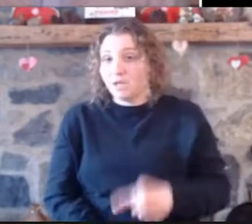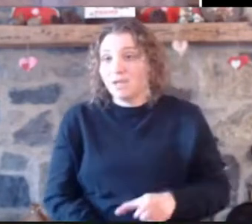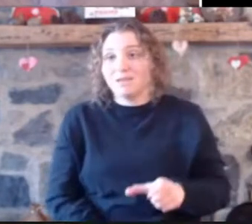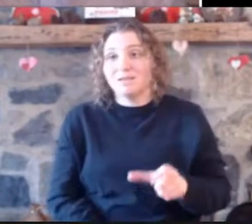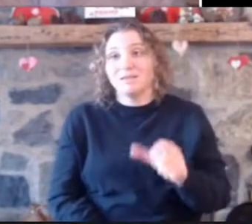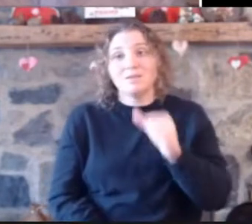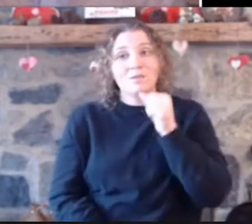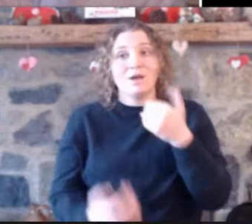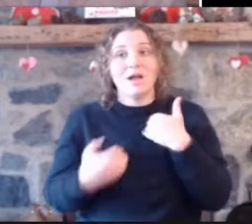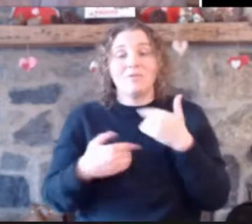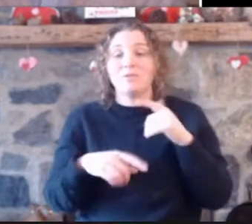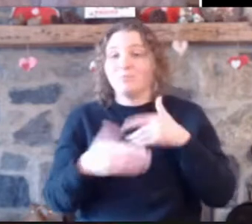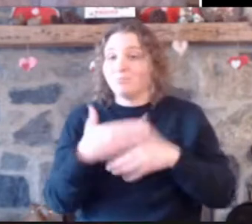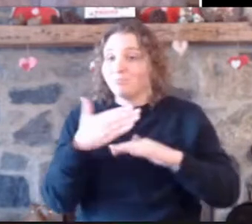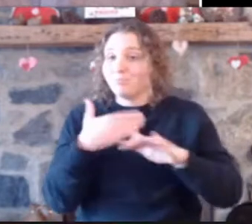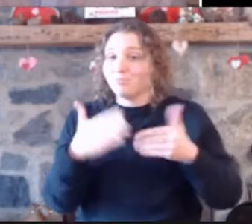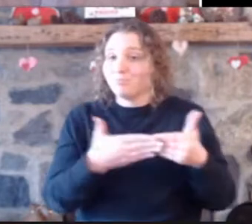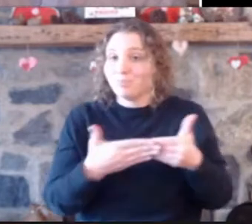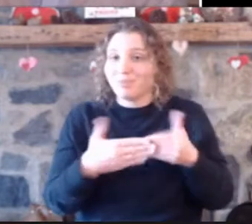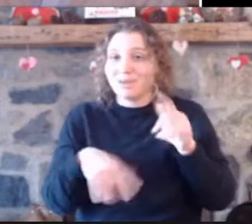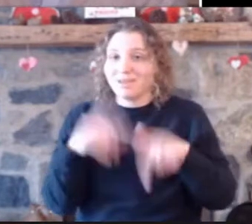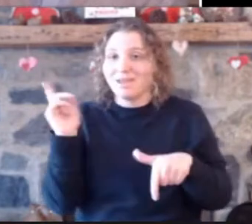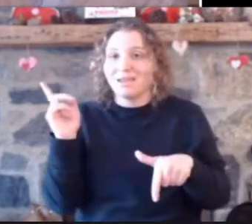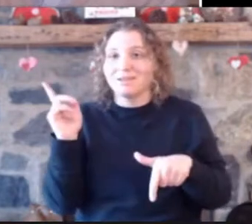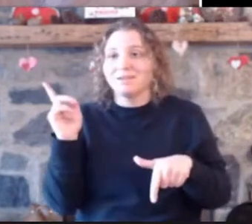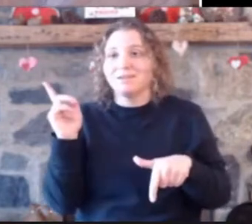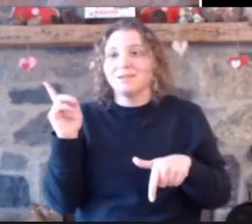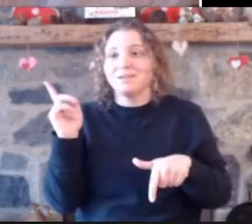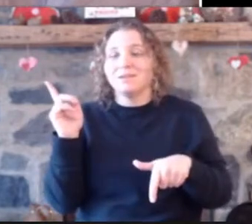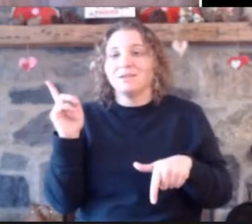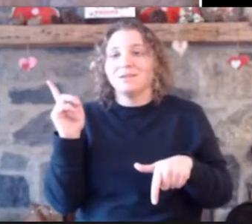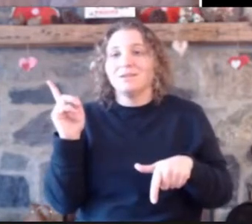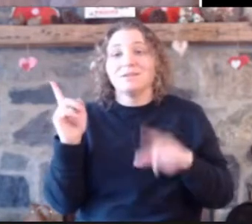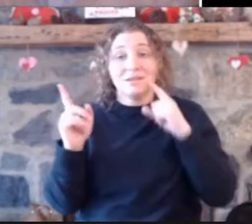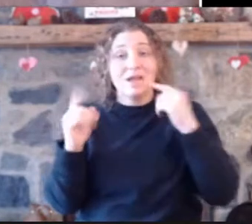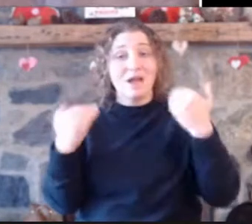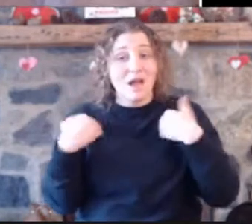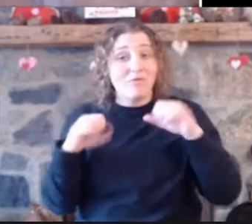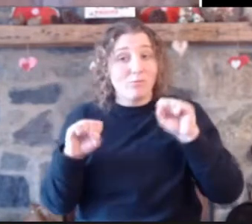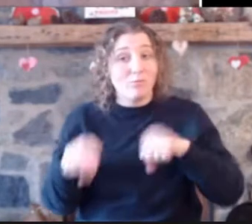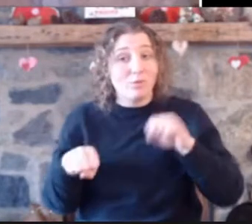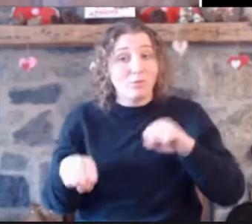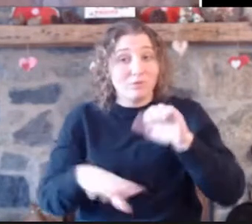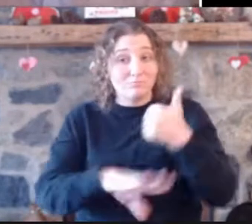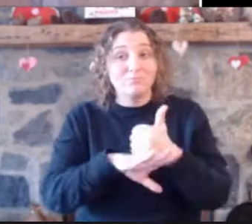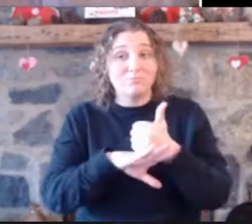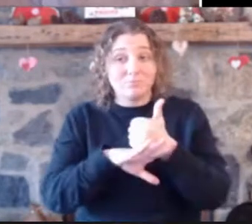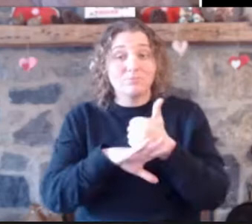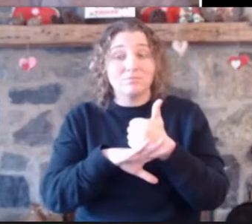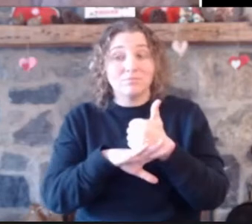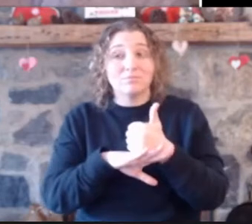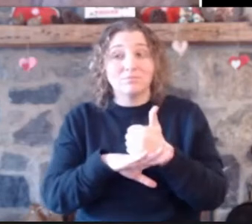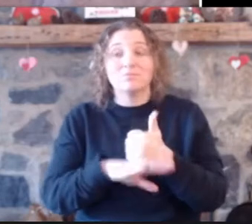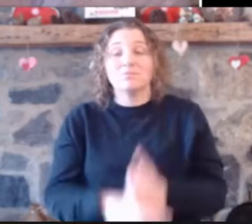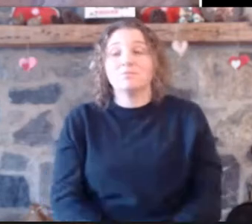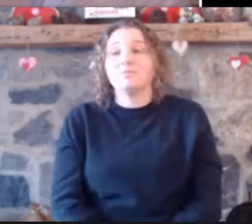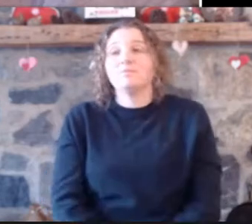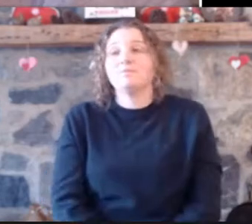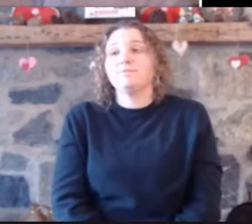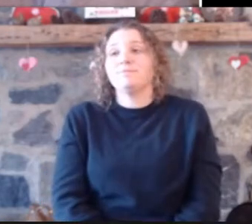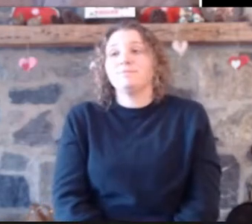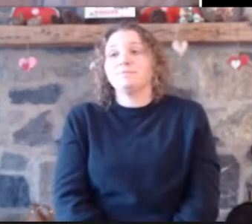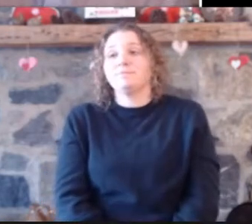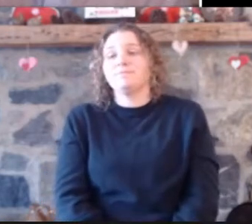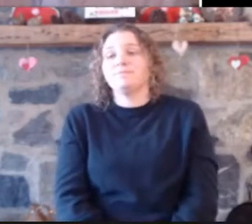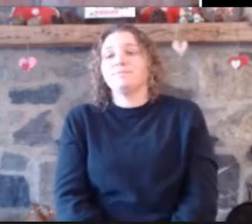babies. They are not vestigial. They are a purposeful structure for reproduction. They're not